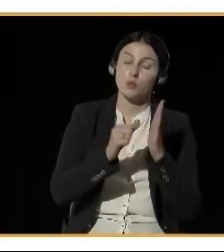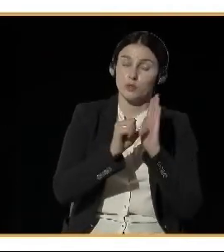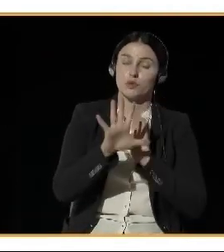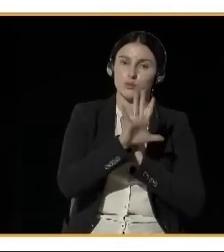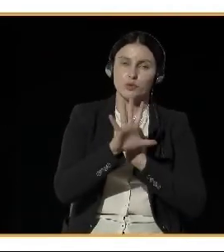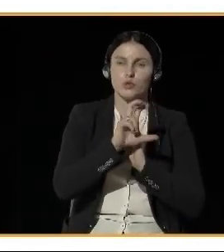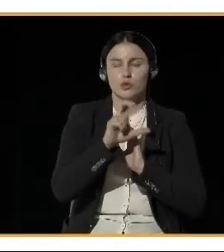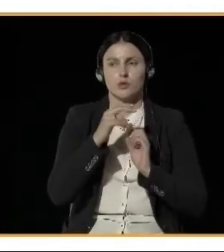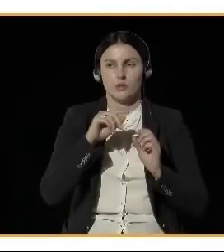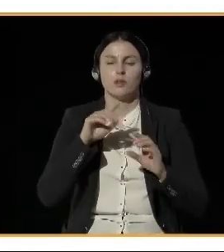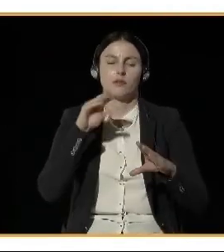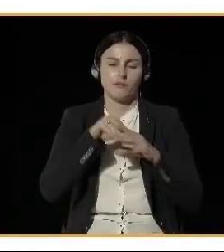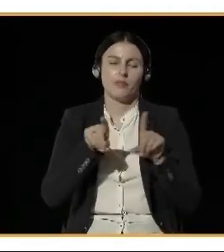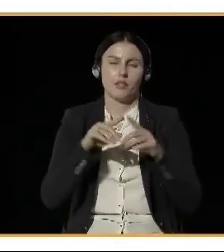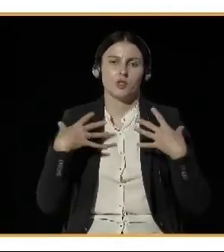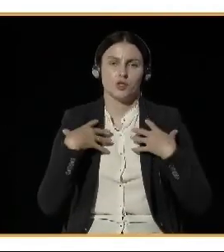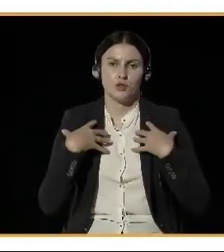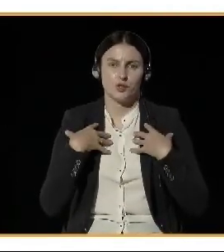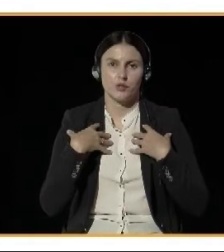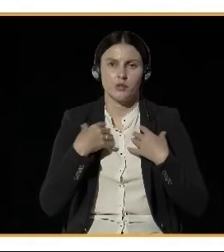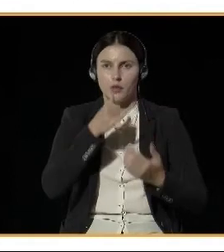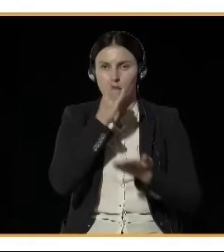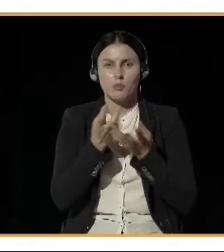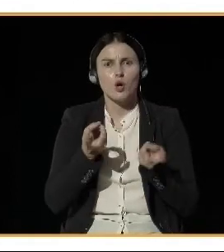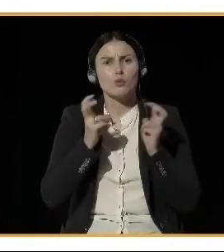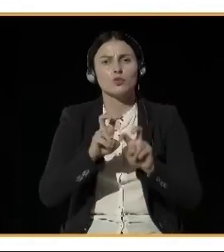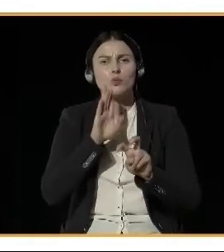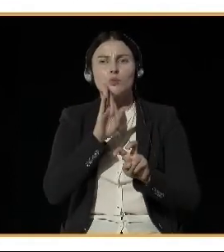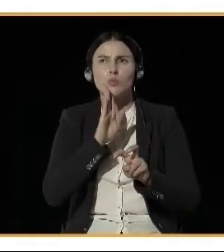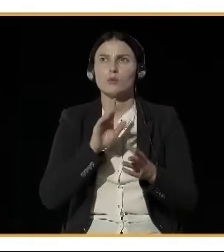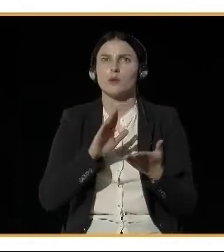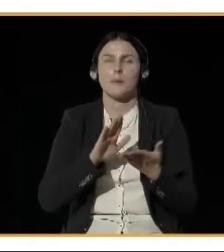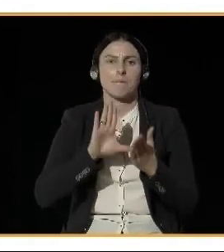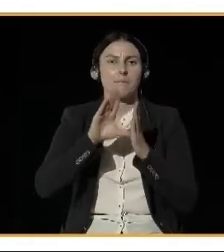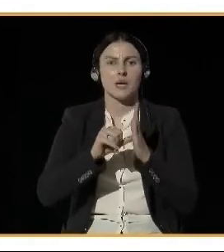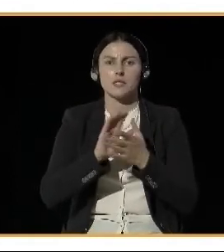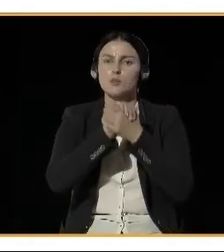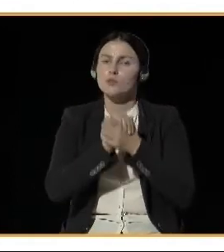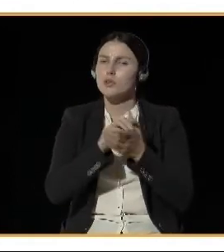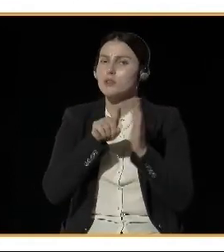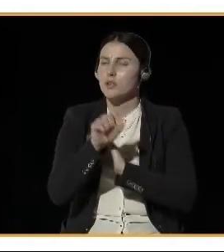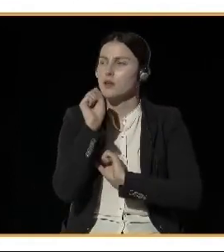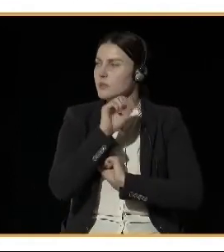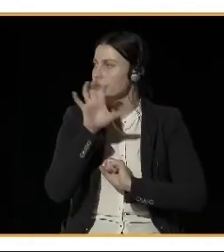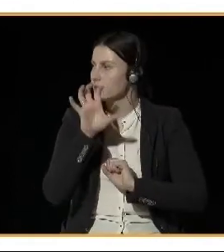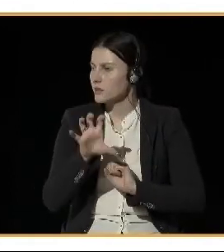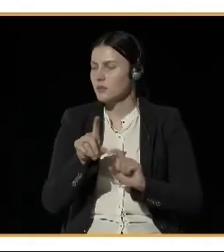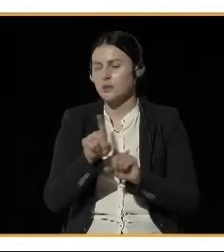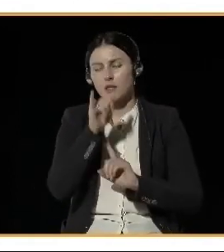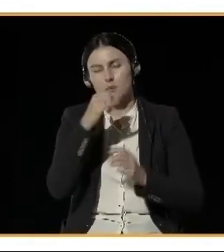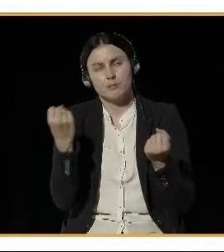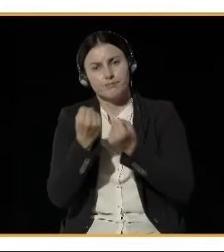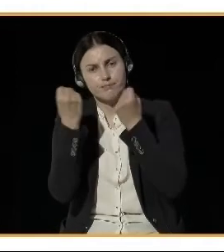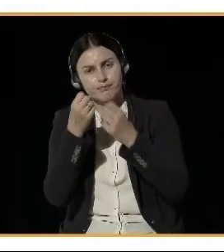the AgeFriendly city, or they will not be able to get into volunteer actions or labor market,